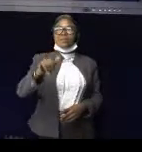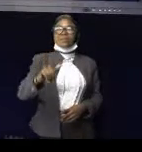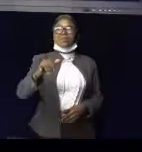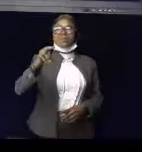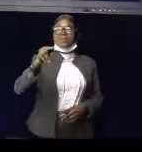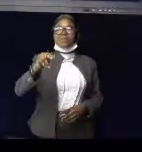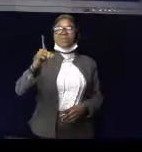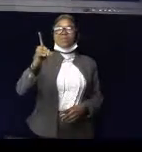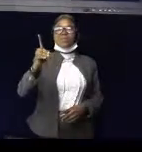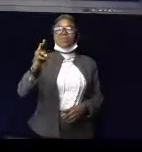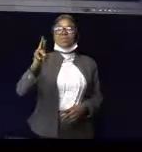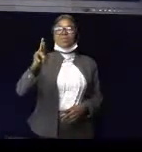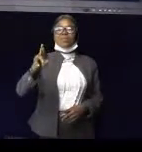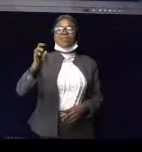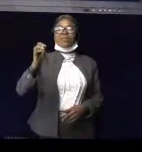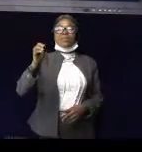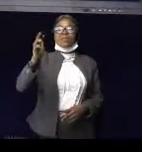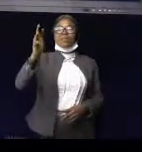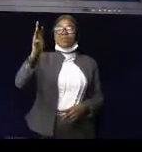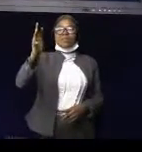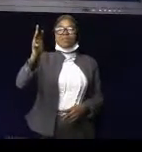that, Immune